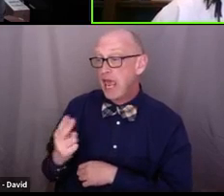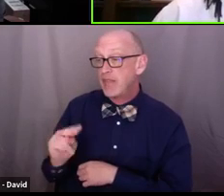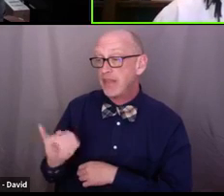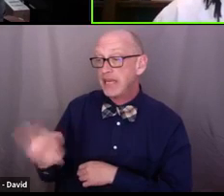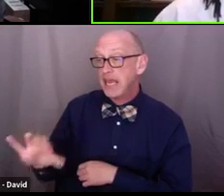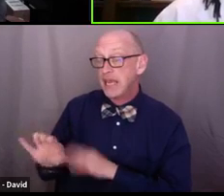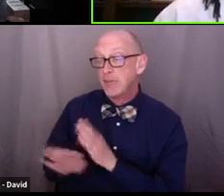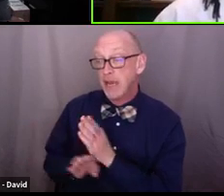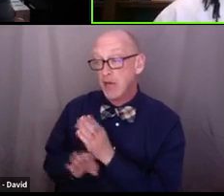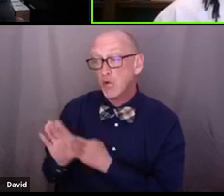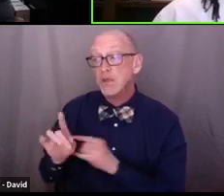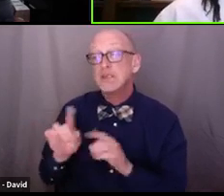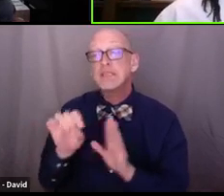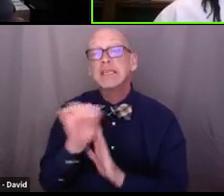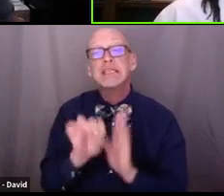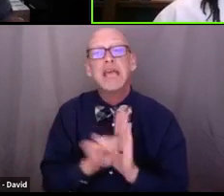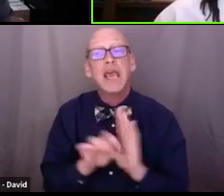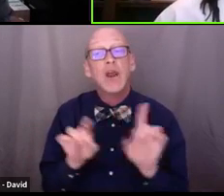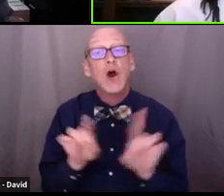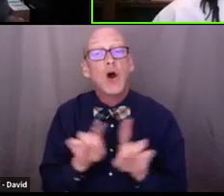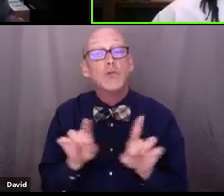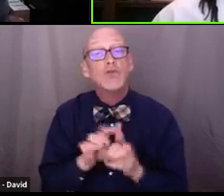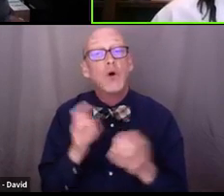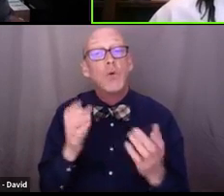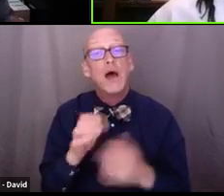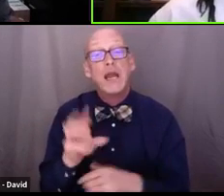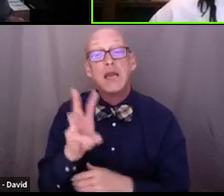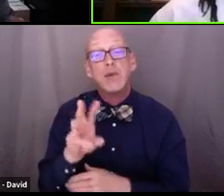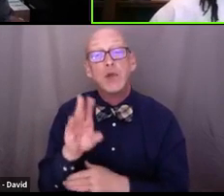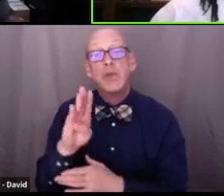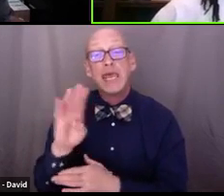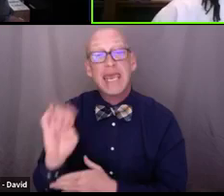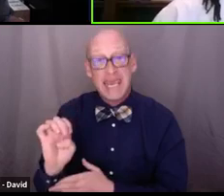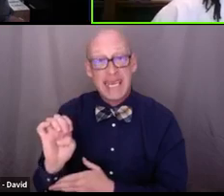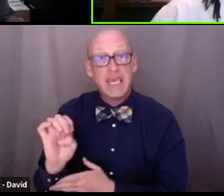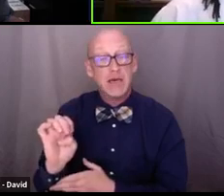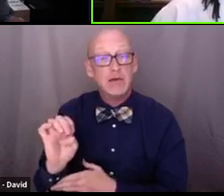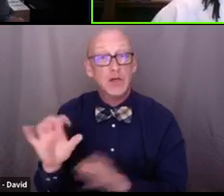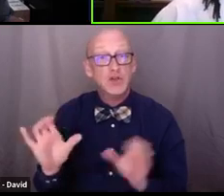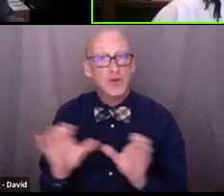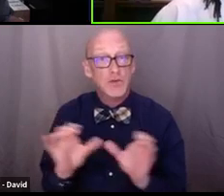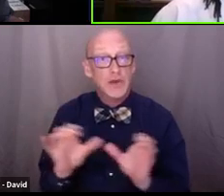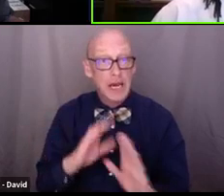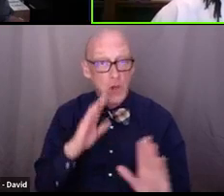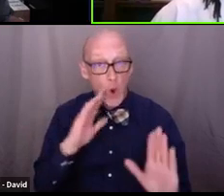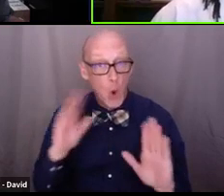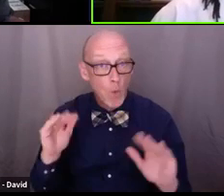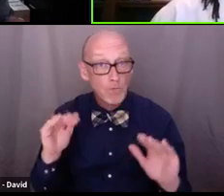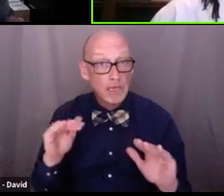also working towards getting a WBE certification. Hopefully that'll be out later this